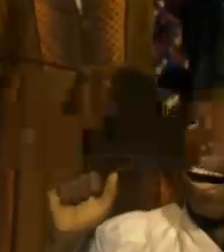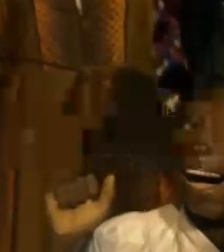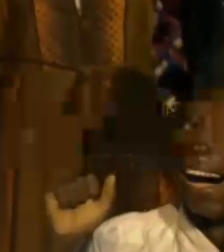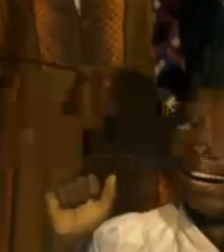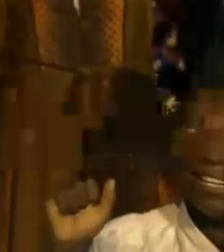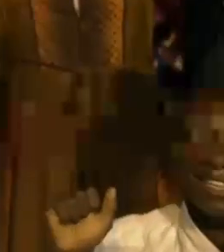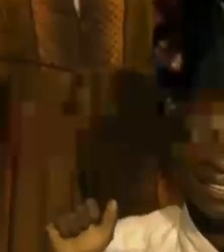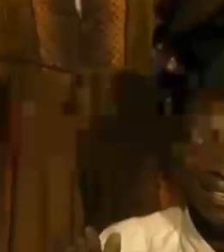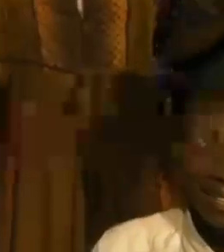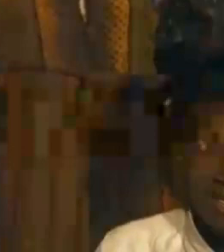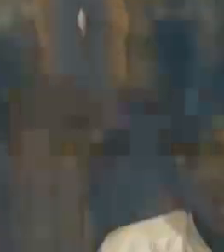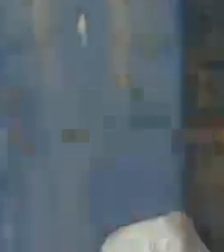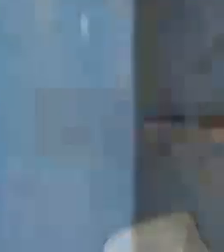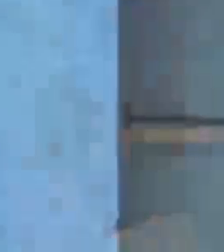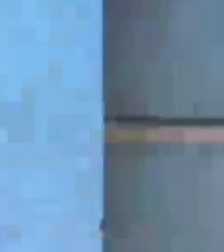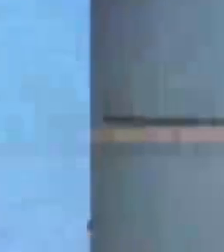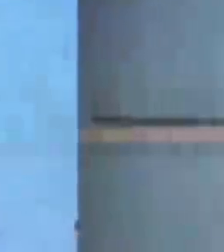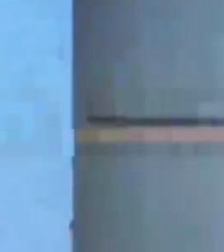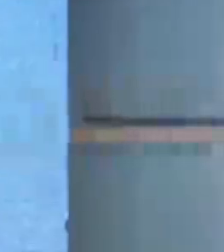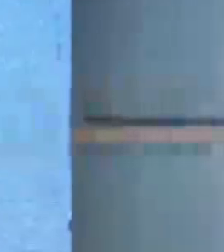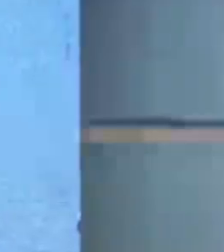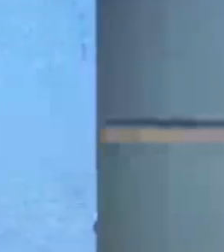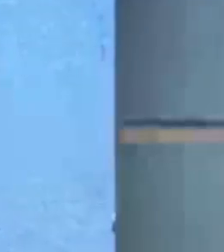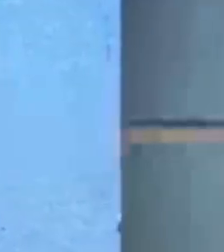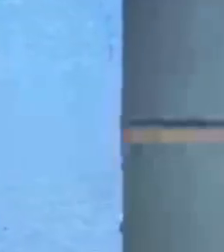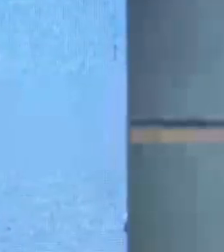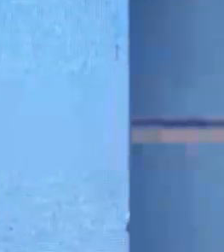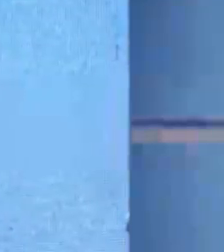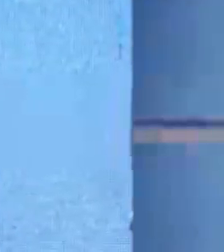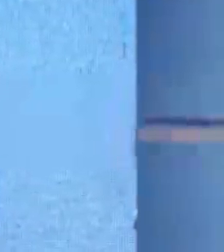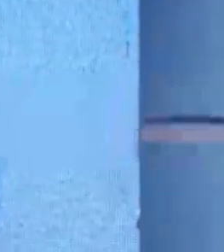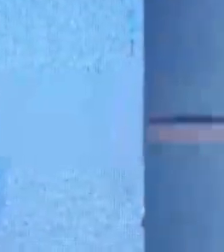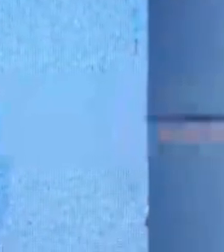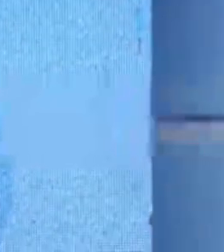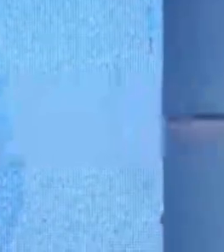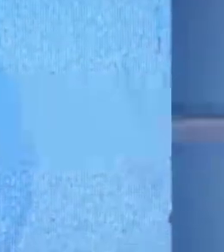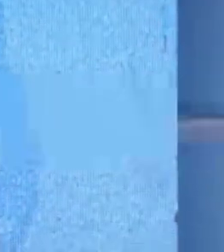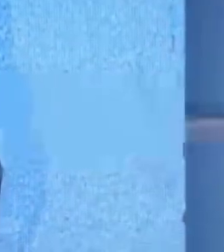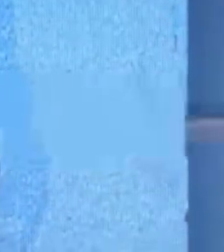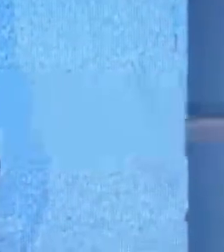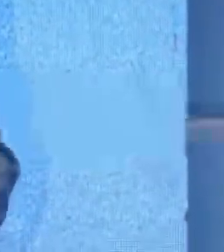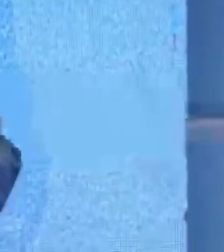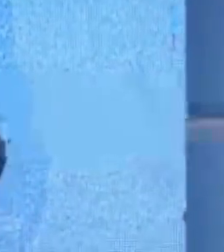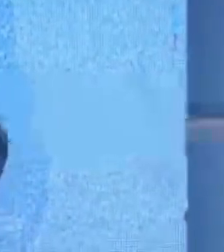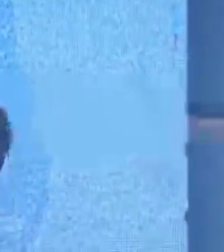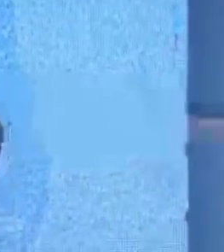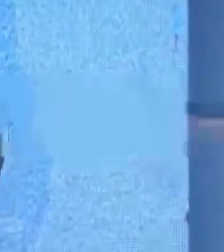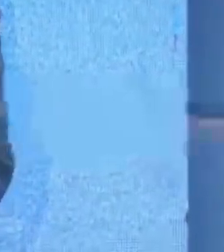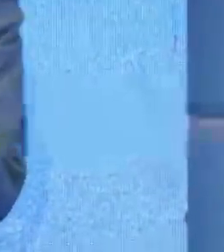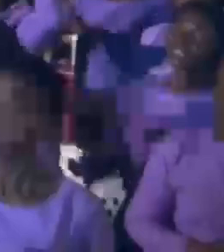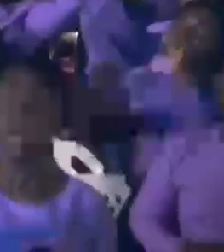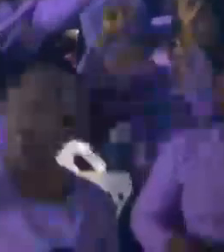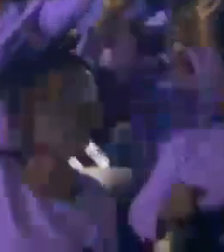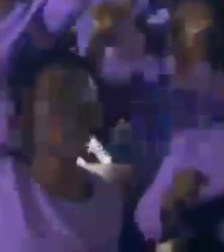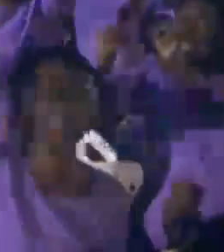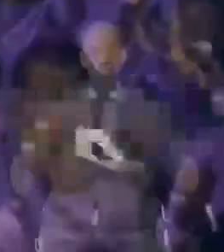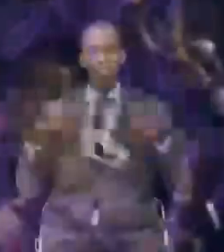A rain of blessing today. A rain of power today. Miracle in your